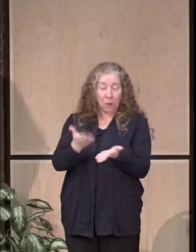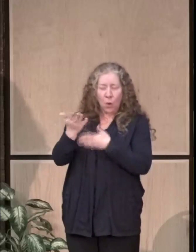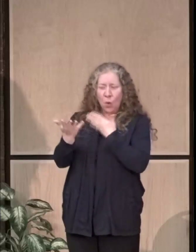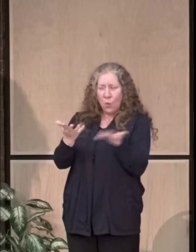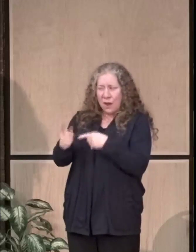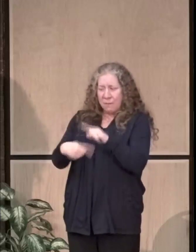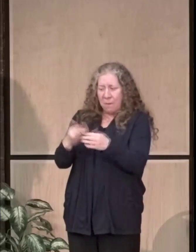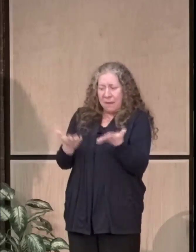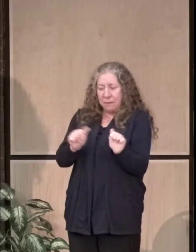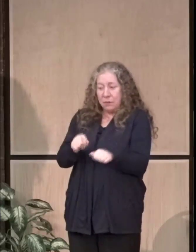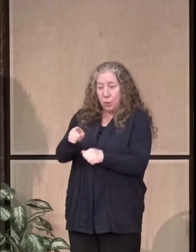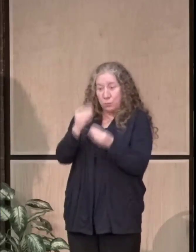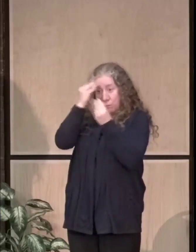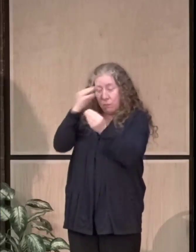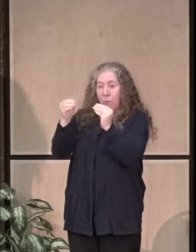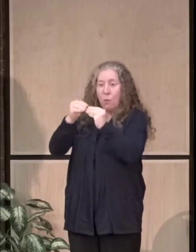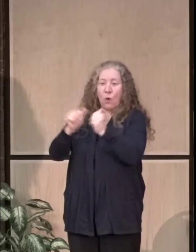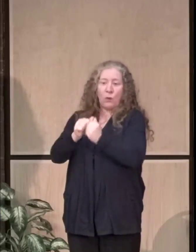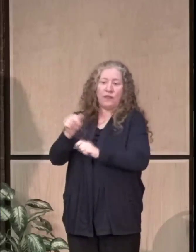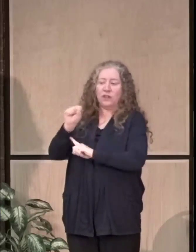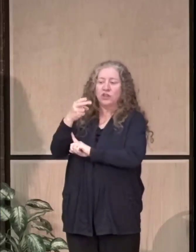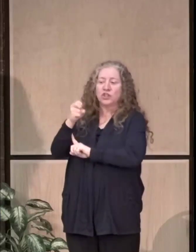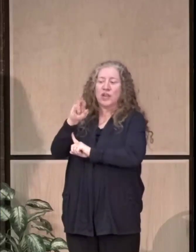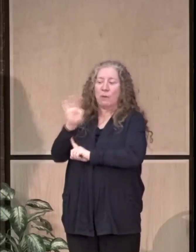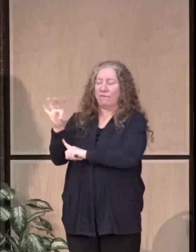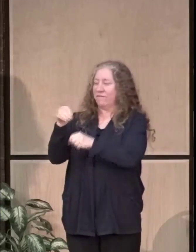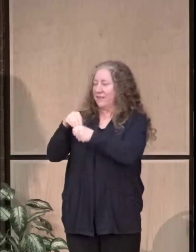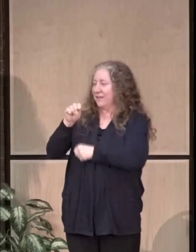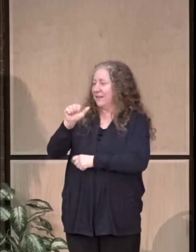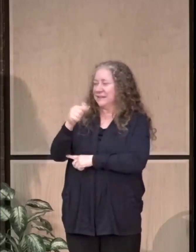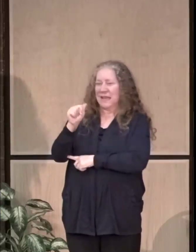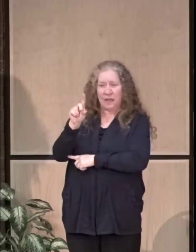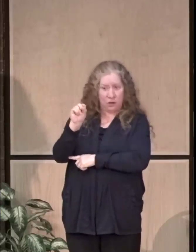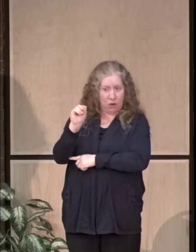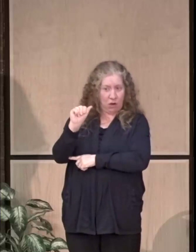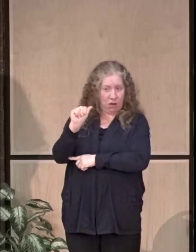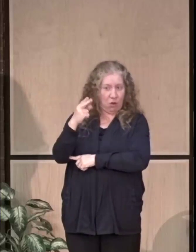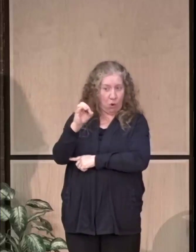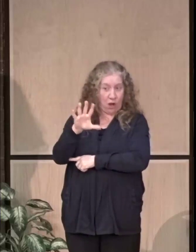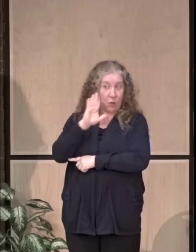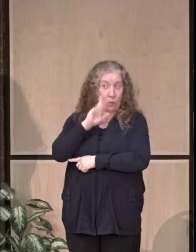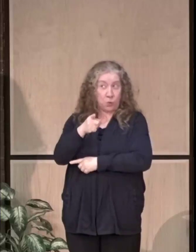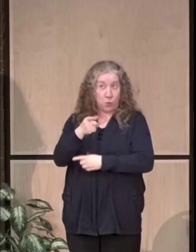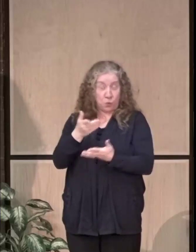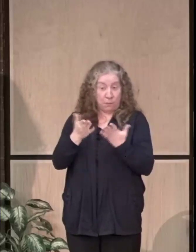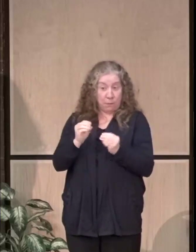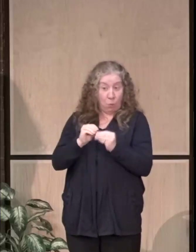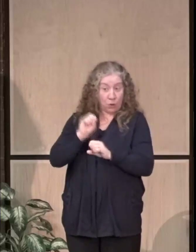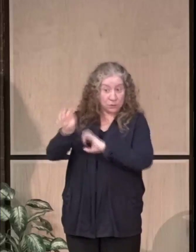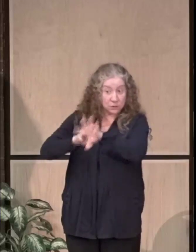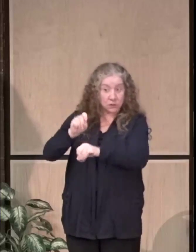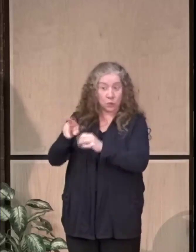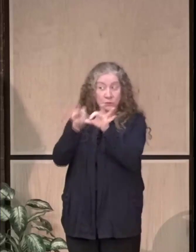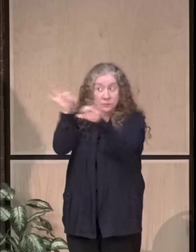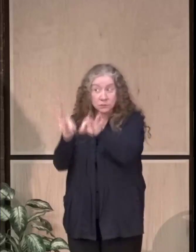with the Sagatok Sheriff's Office? Would you do something differently in